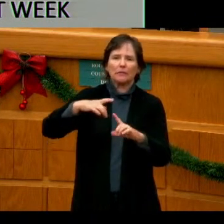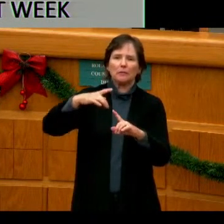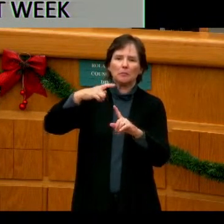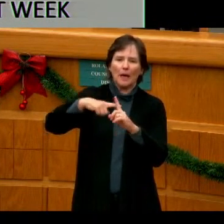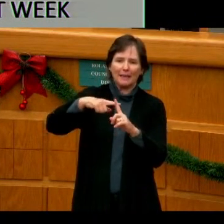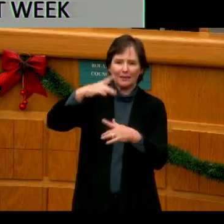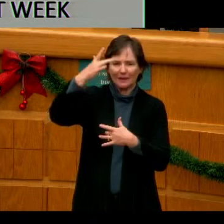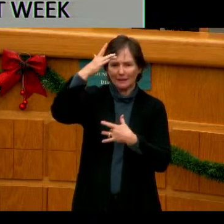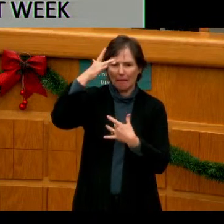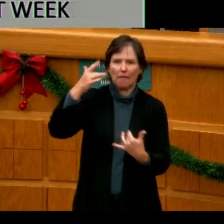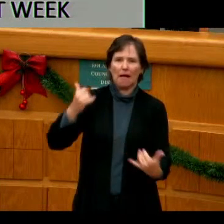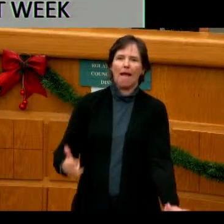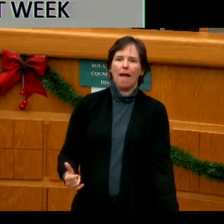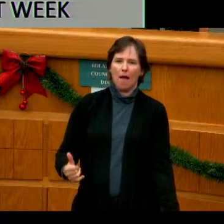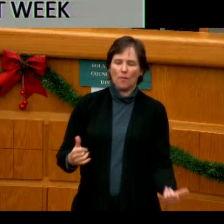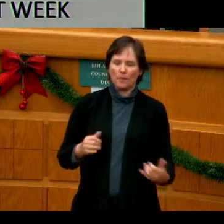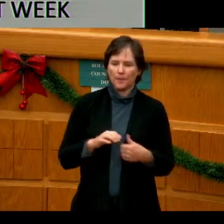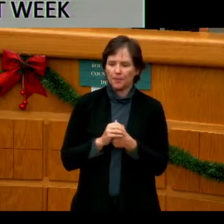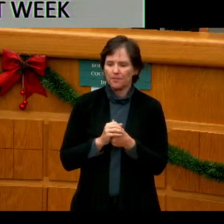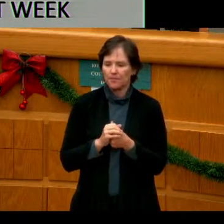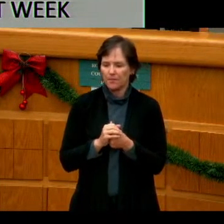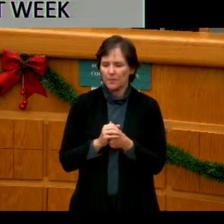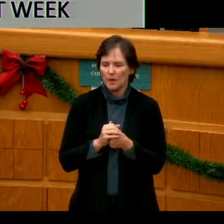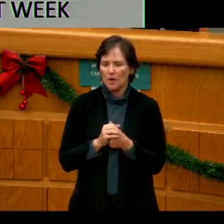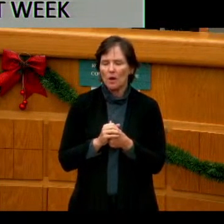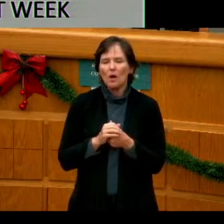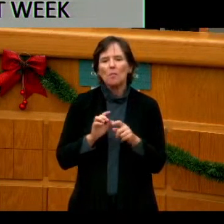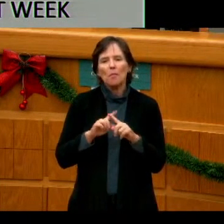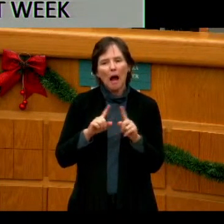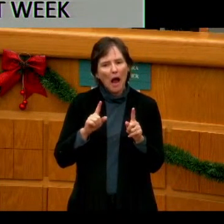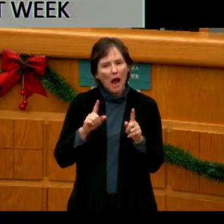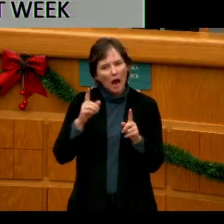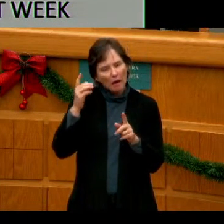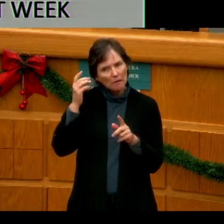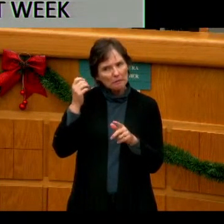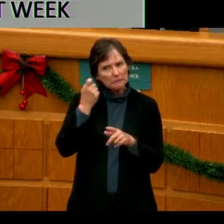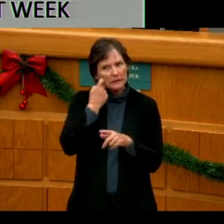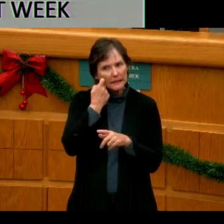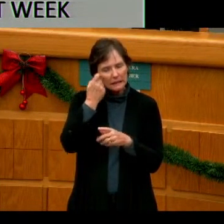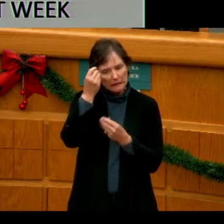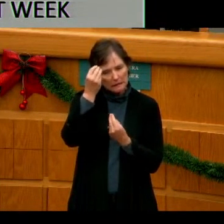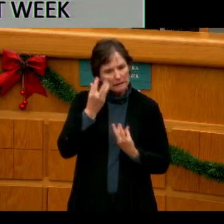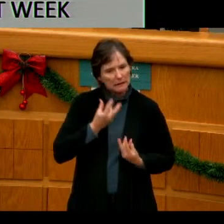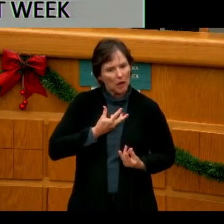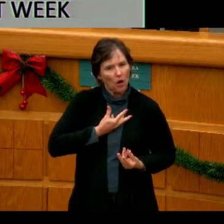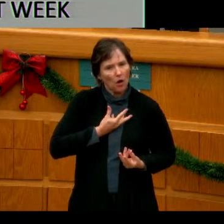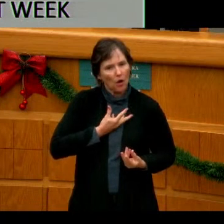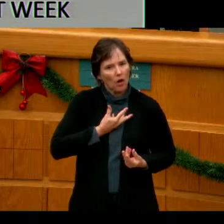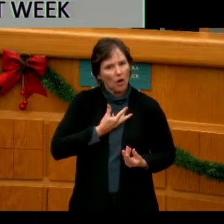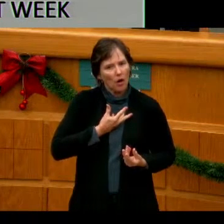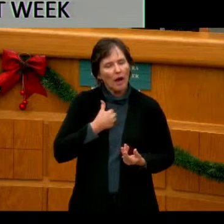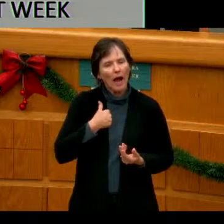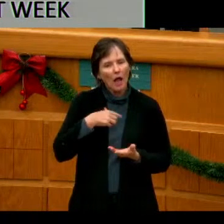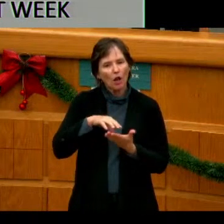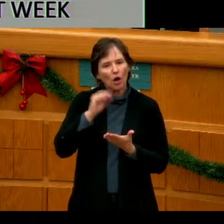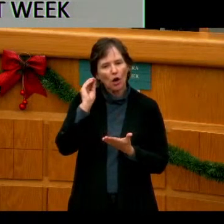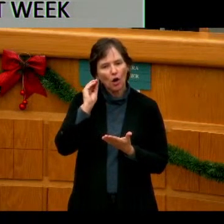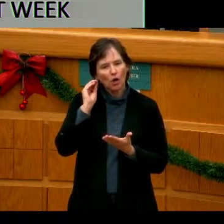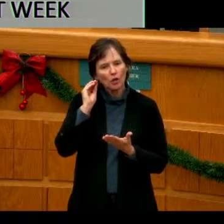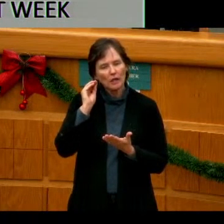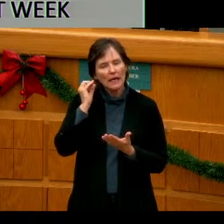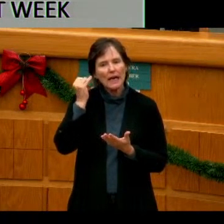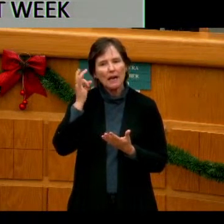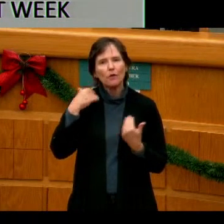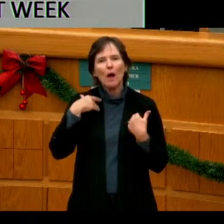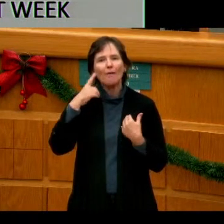the PCR test and doesn't include probable and suspected positives. Although something that I was made aware of fairly recently